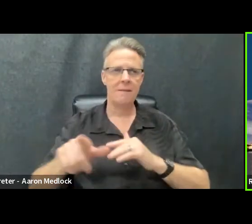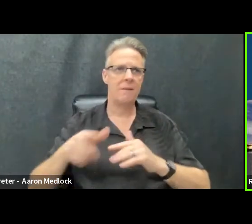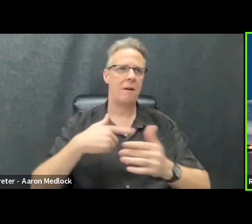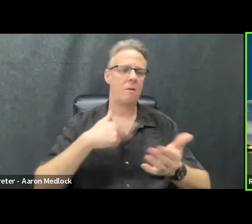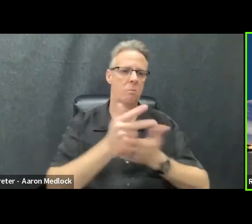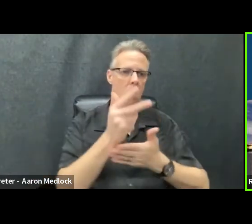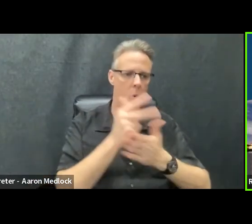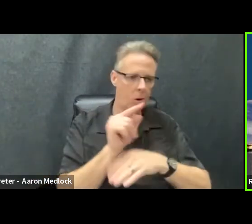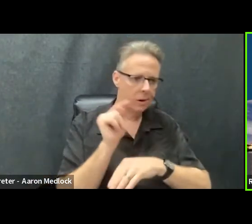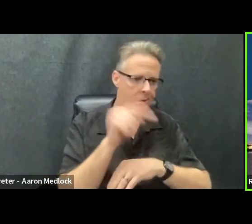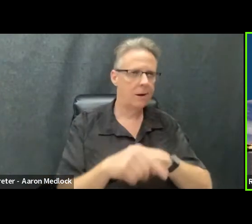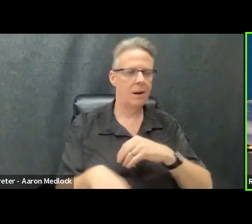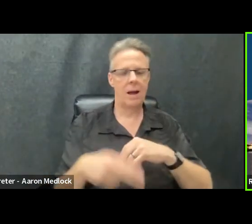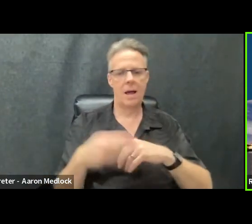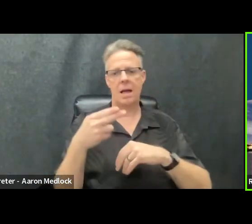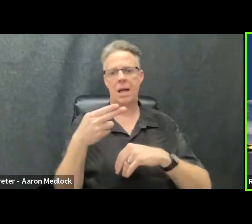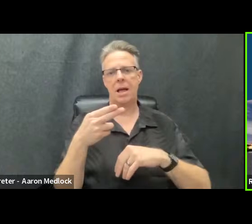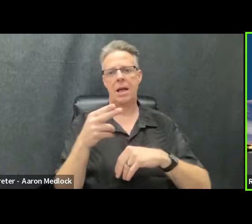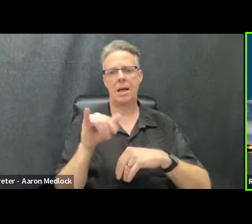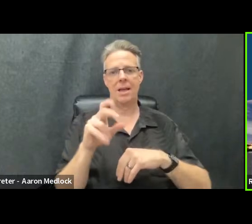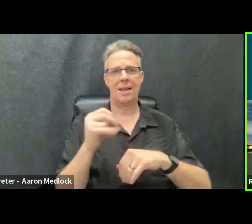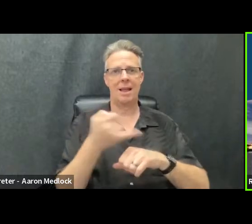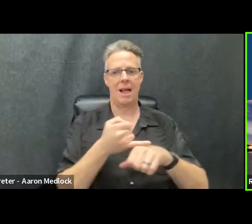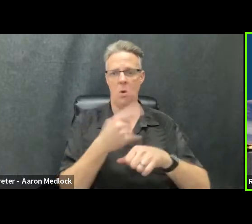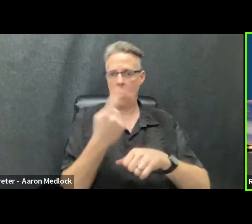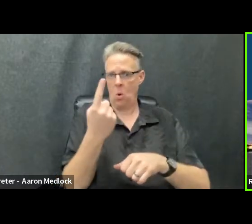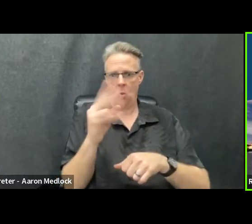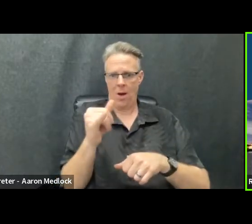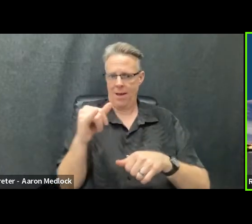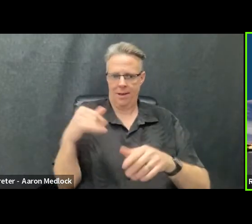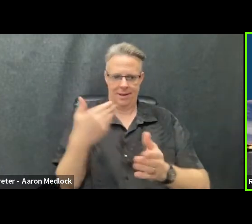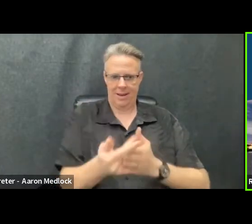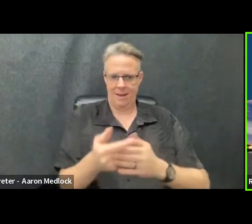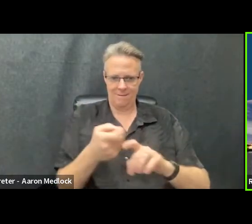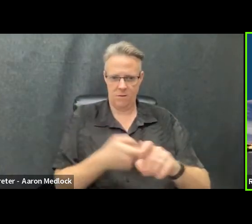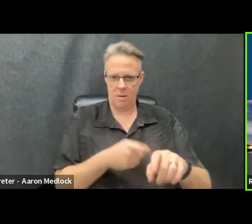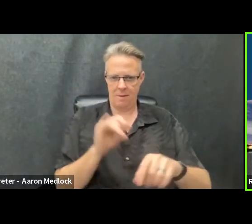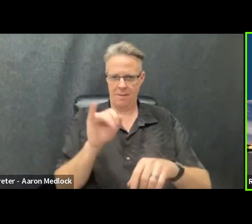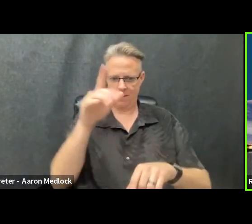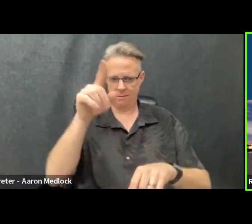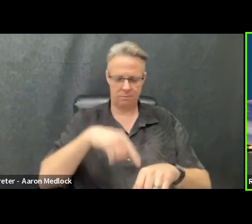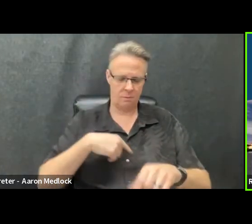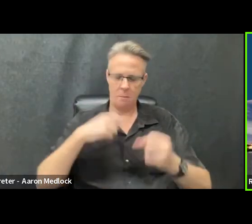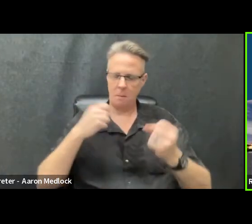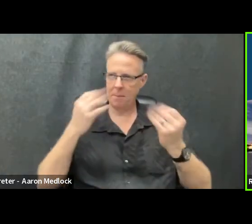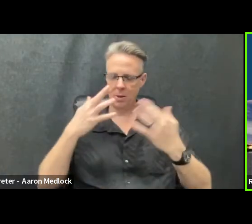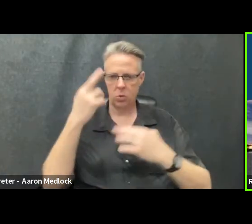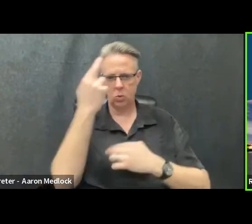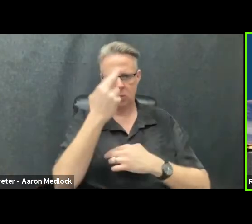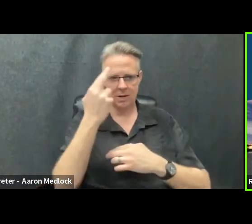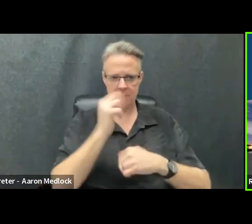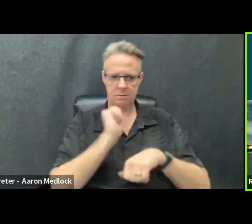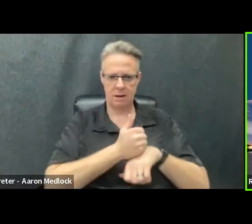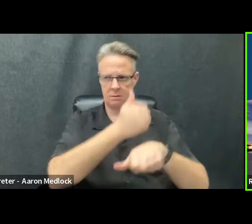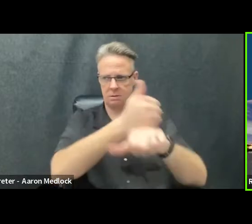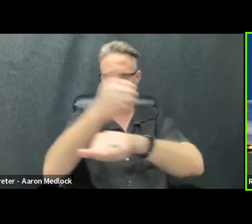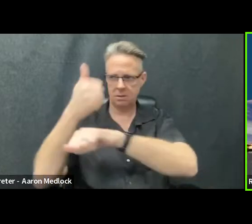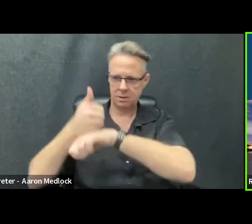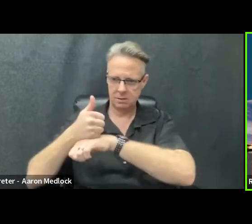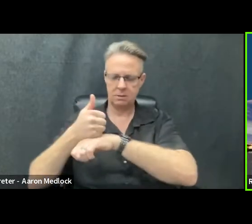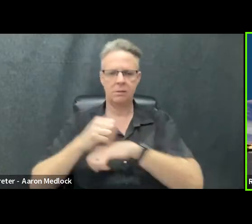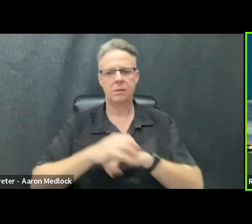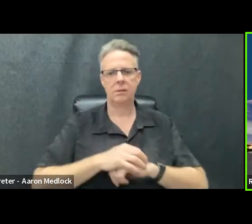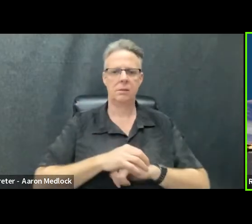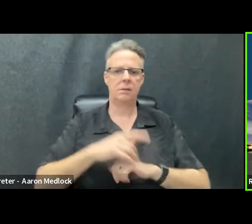you got Hayden Island. That's the only access to the islands, from the interchange. So there's a lot of reason why they're there. And